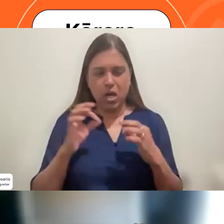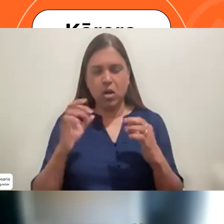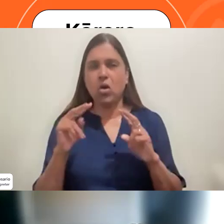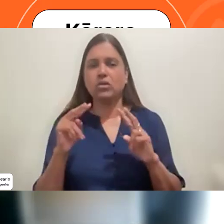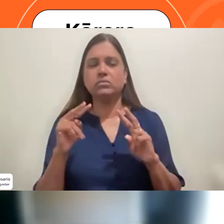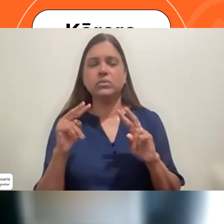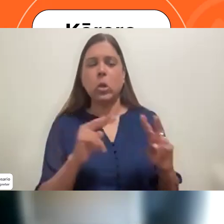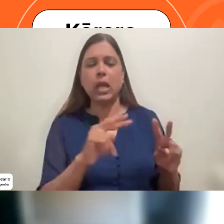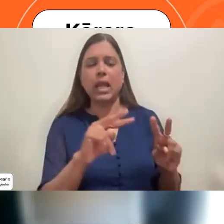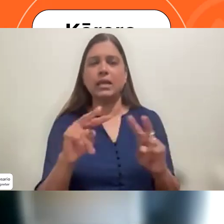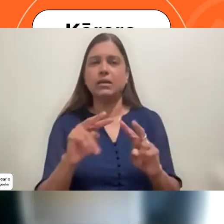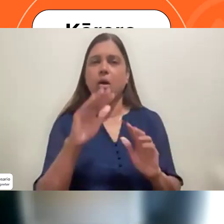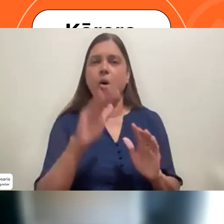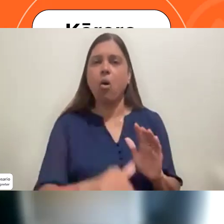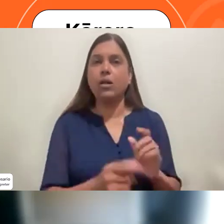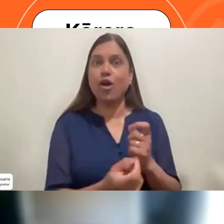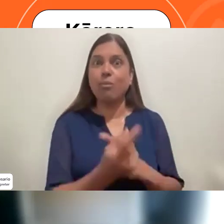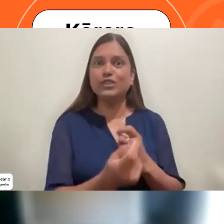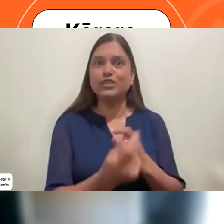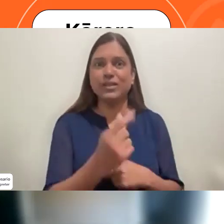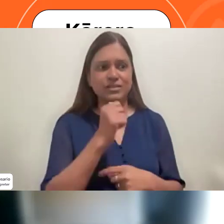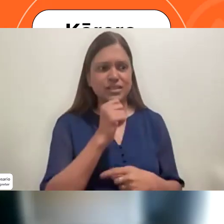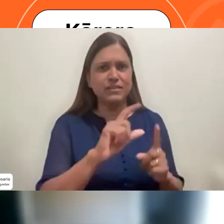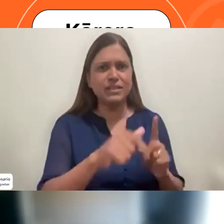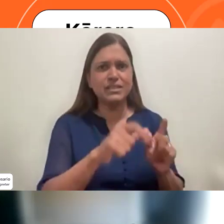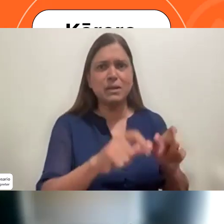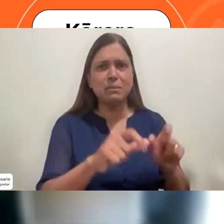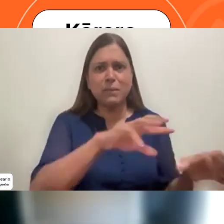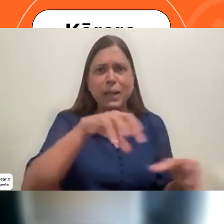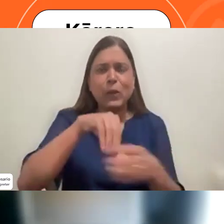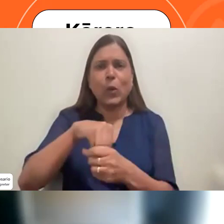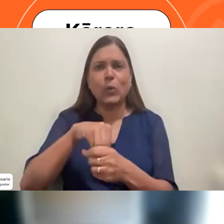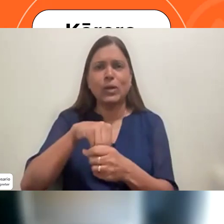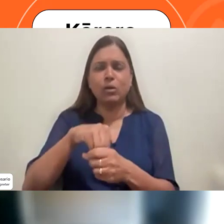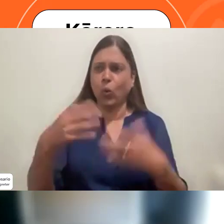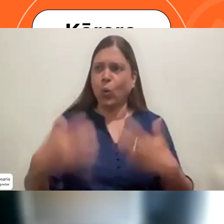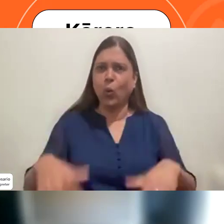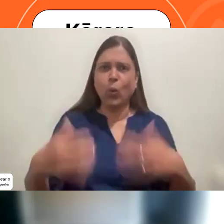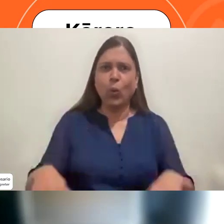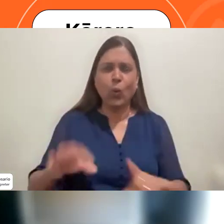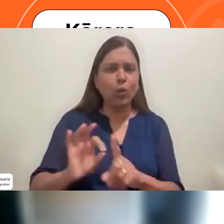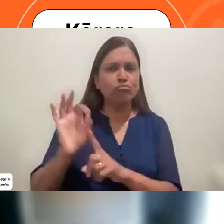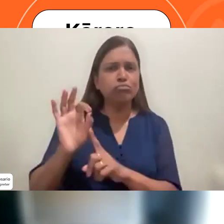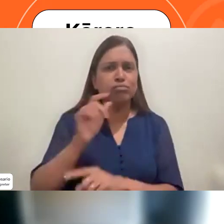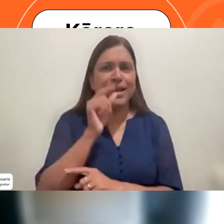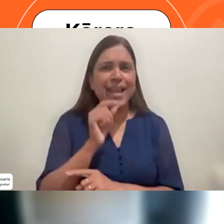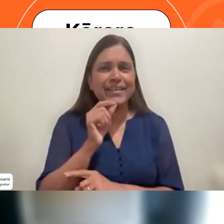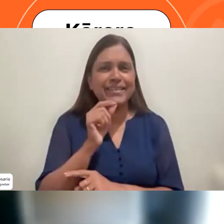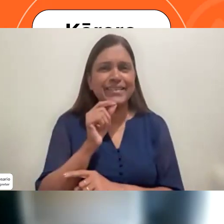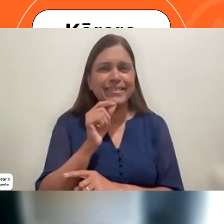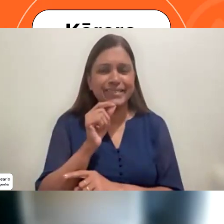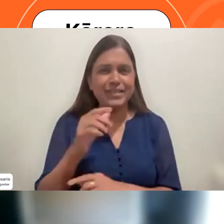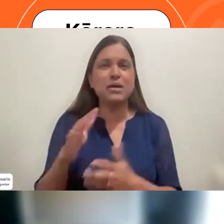of including disabled people in those kind of user research processes that we do as a matter